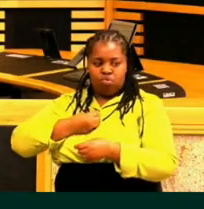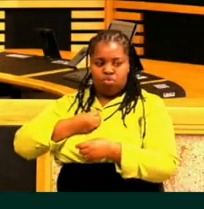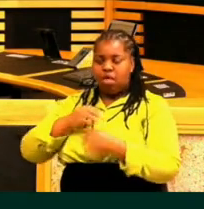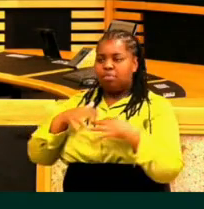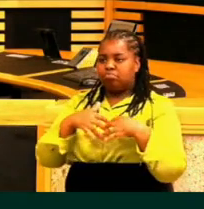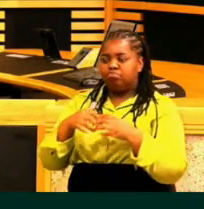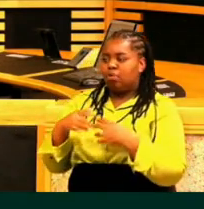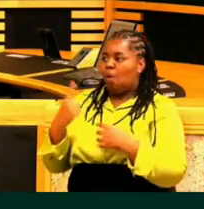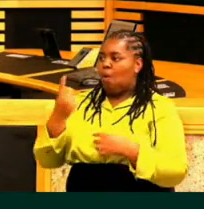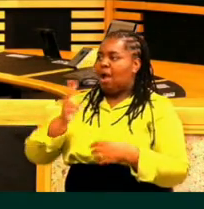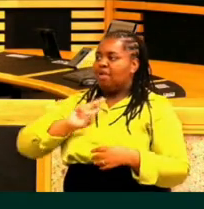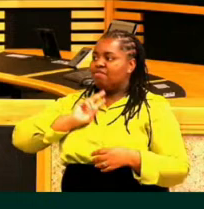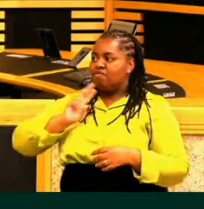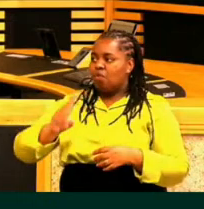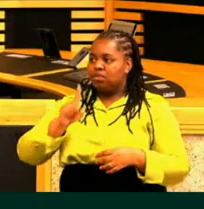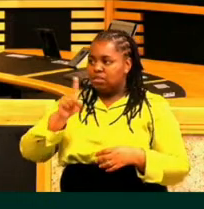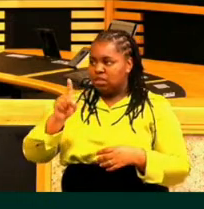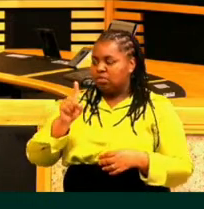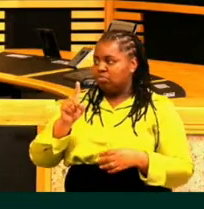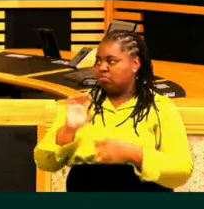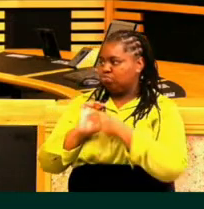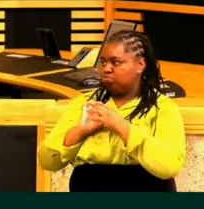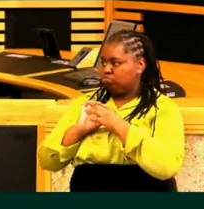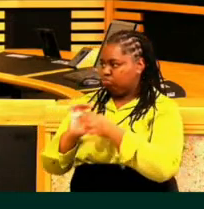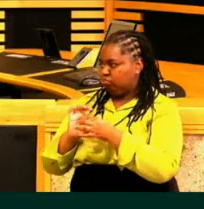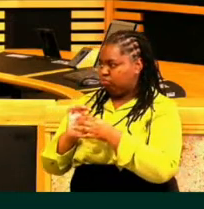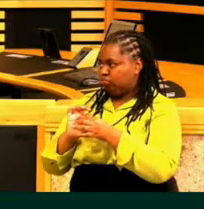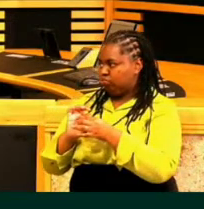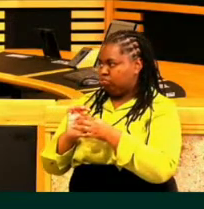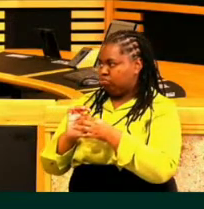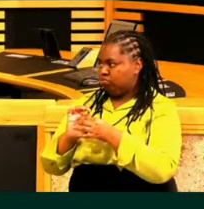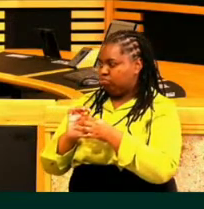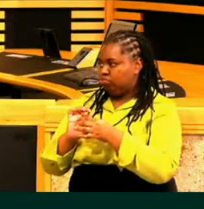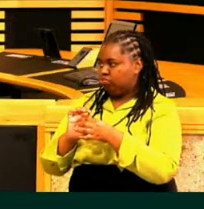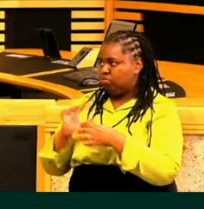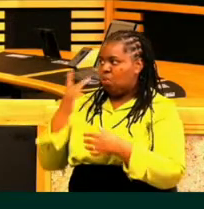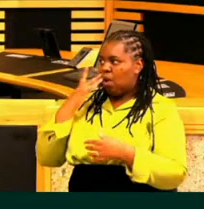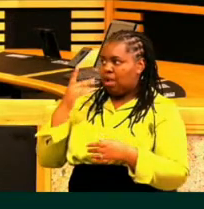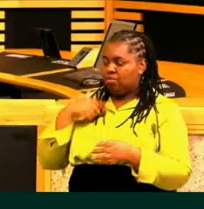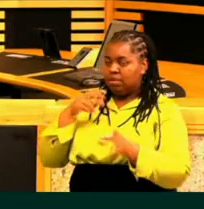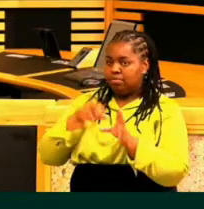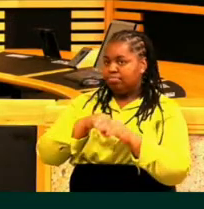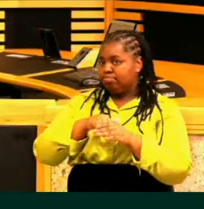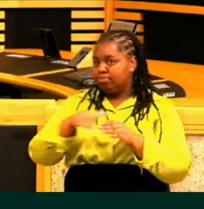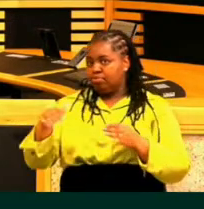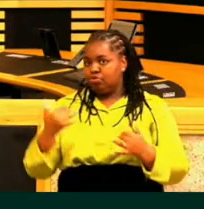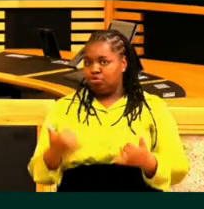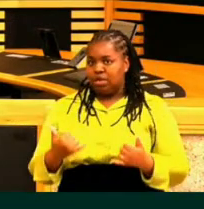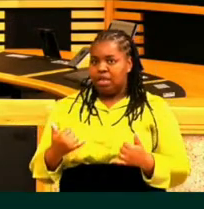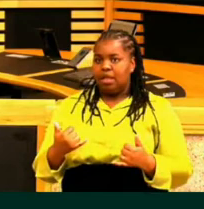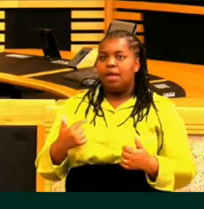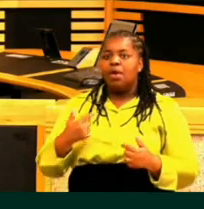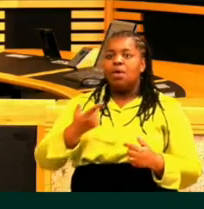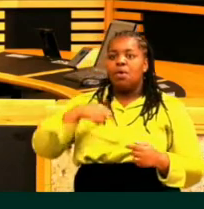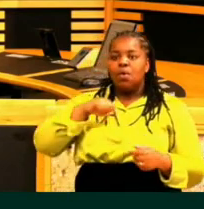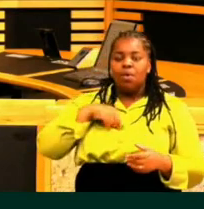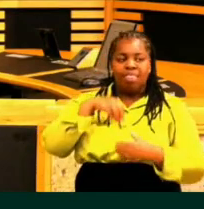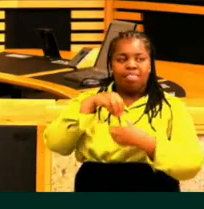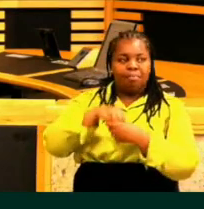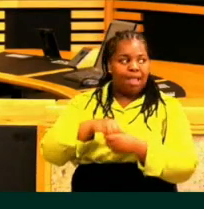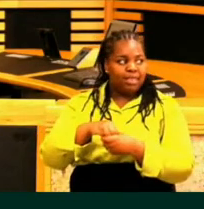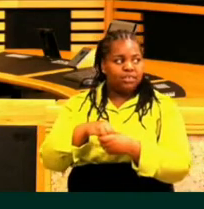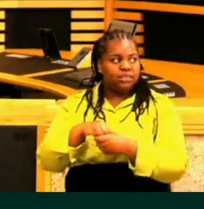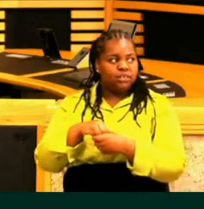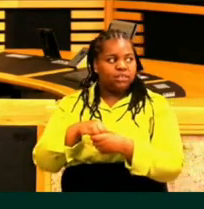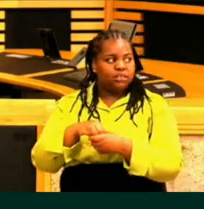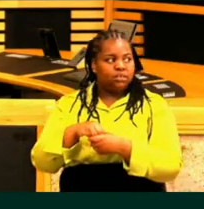one one voice that would be legitimate um so when we live today as strikas that are part of a part of the session when we